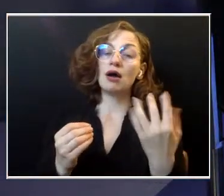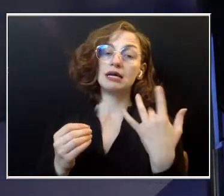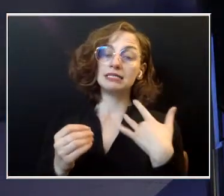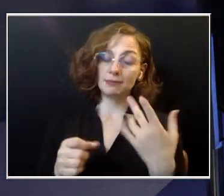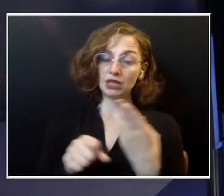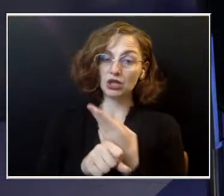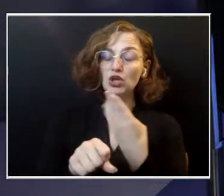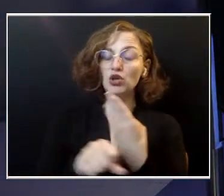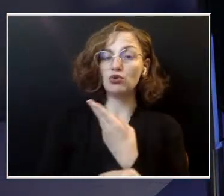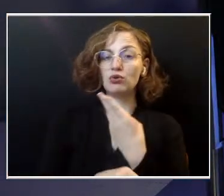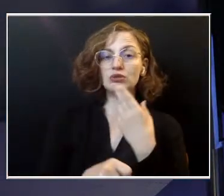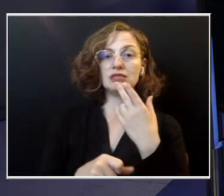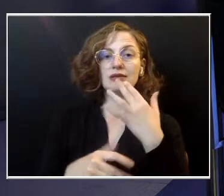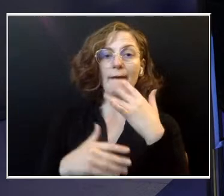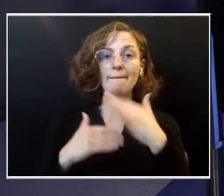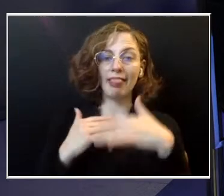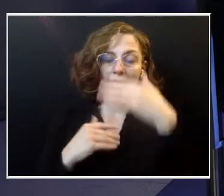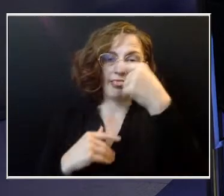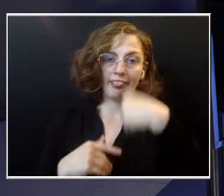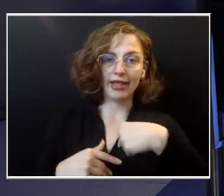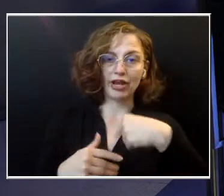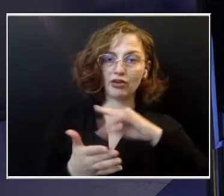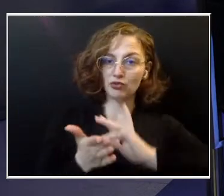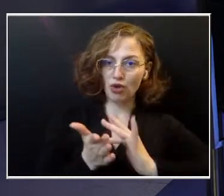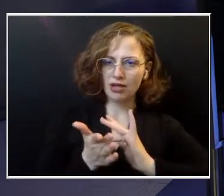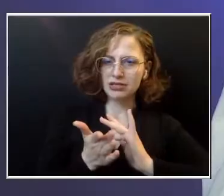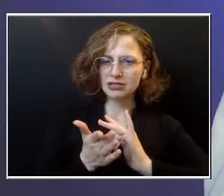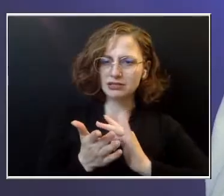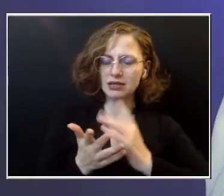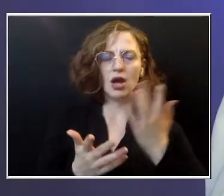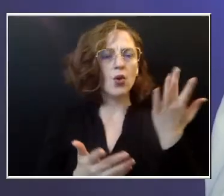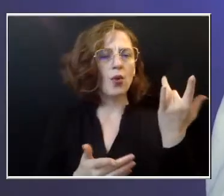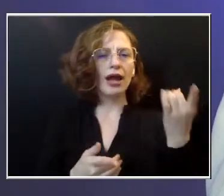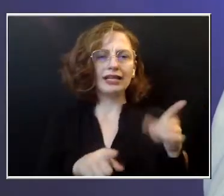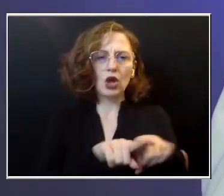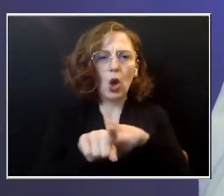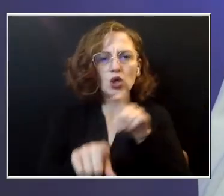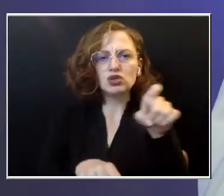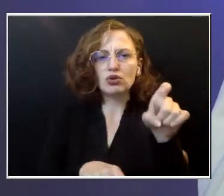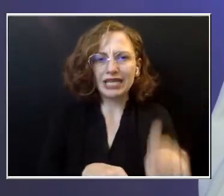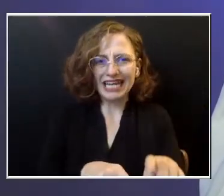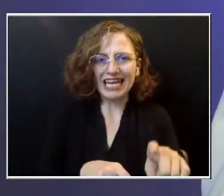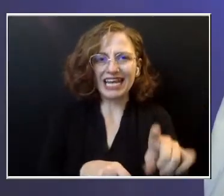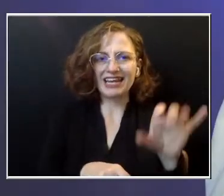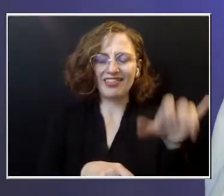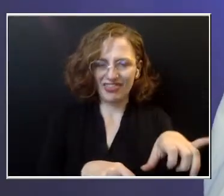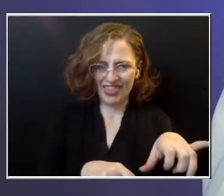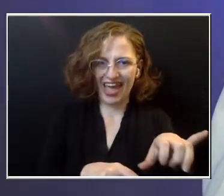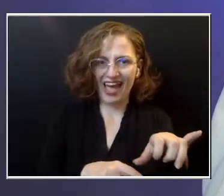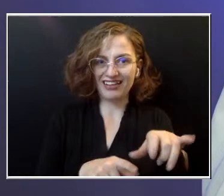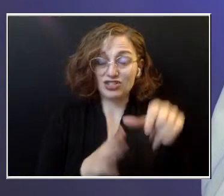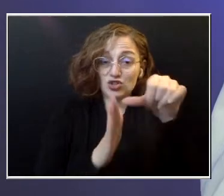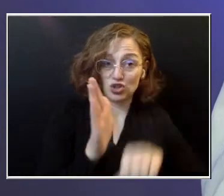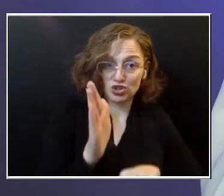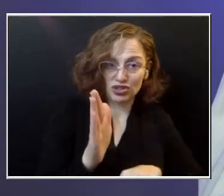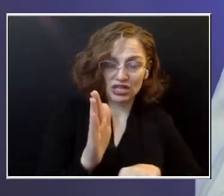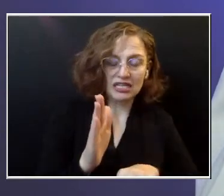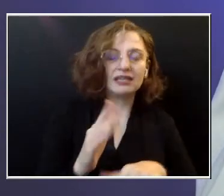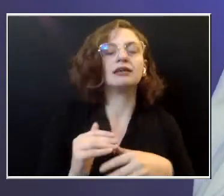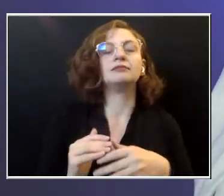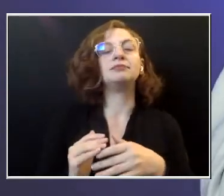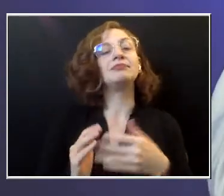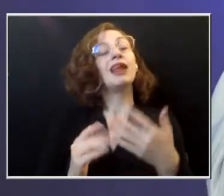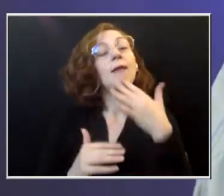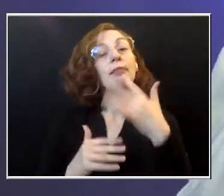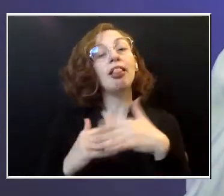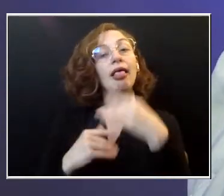need the thrombectomy? Yeah, so the blood thinners are the first line of treatment for CVST. And what that does